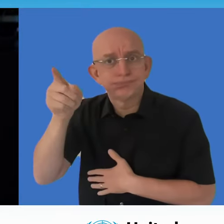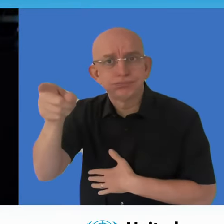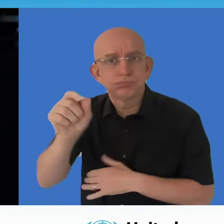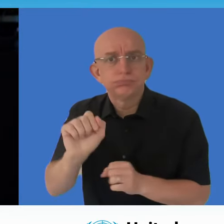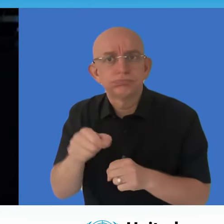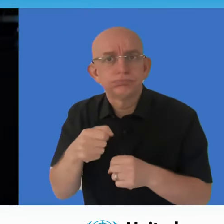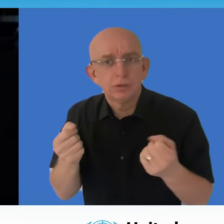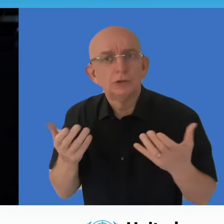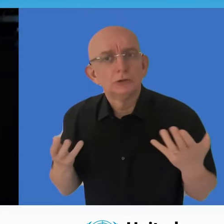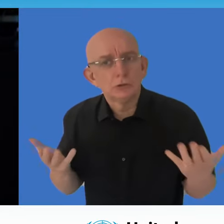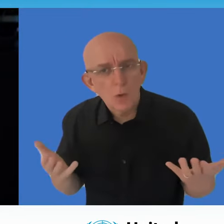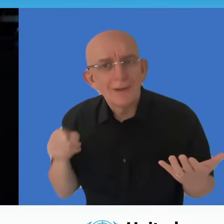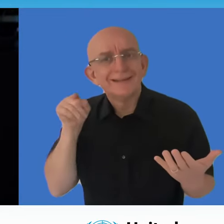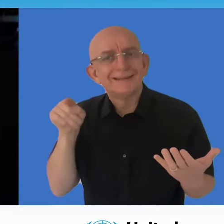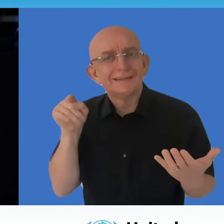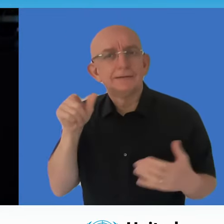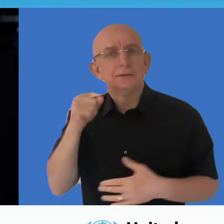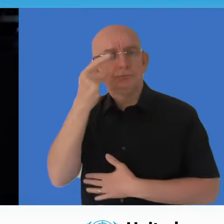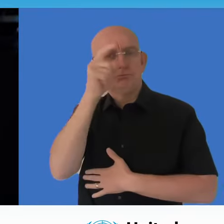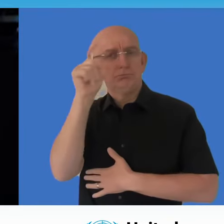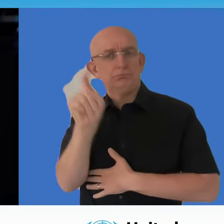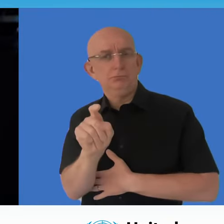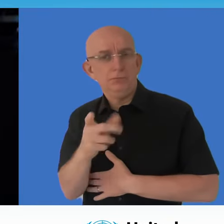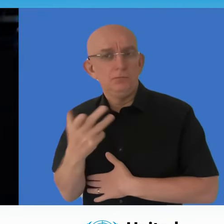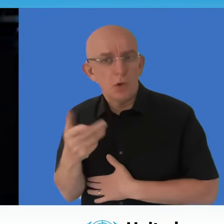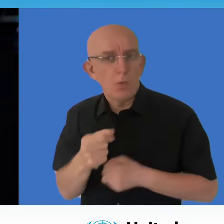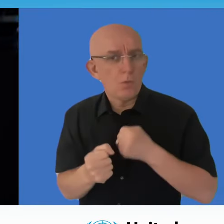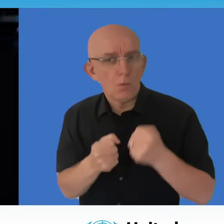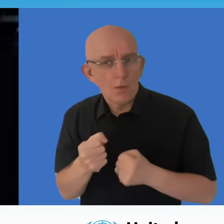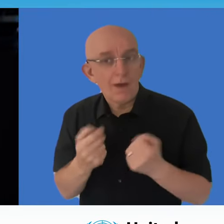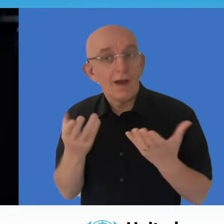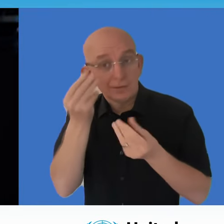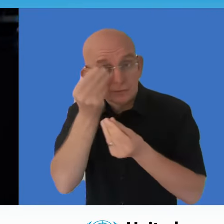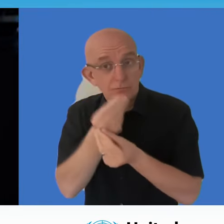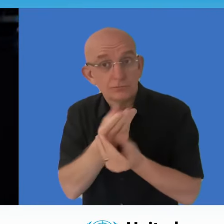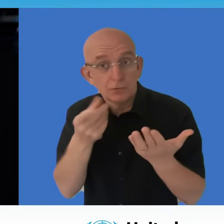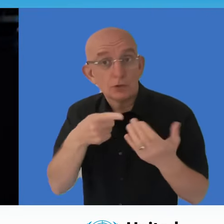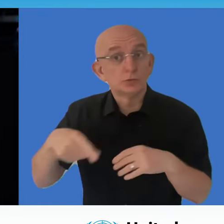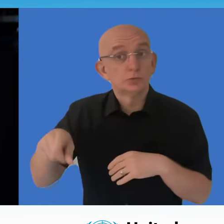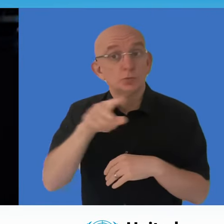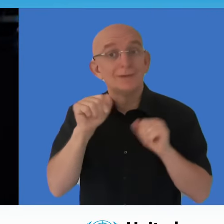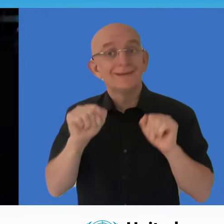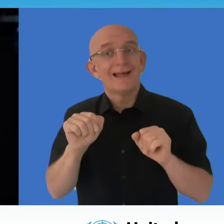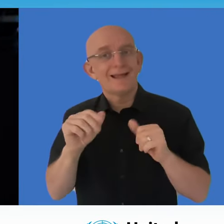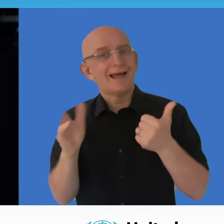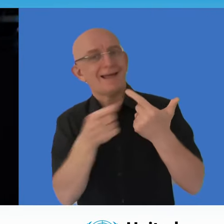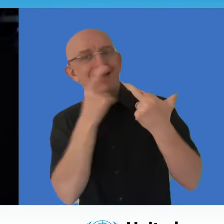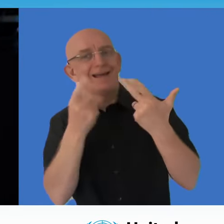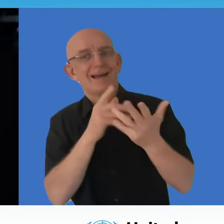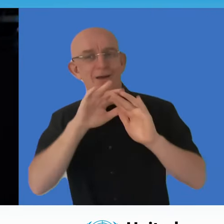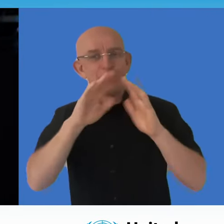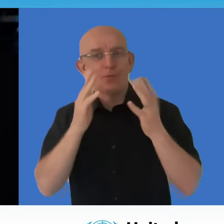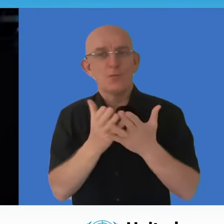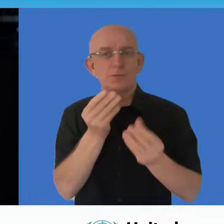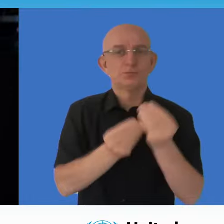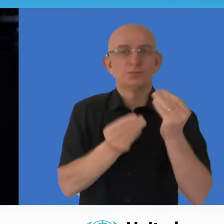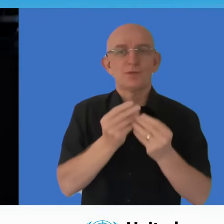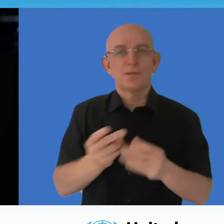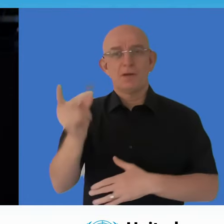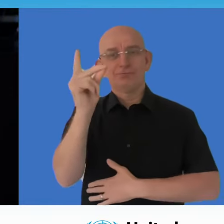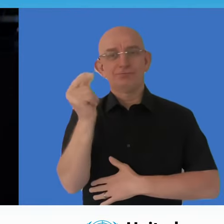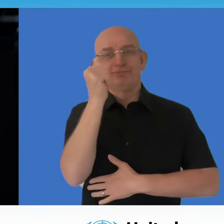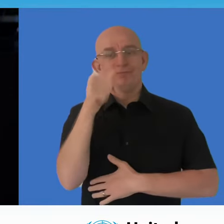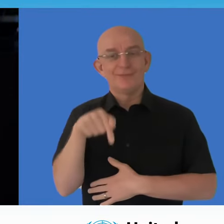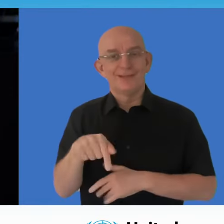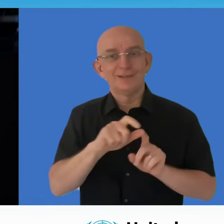message for you today. We will not solve all of the world's issues in this room this week, but we can move closer to that. So